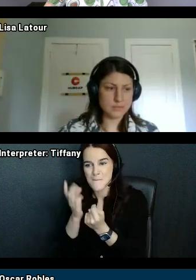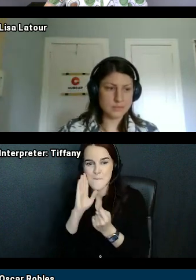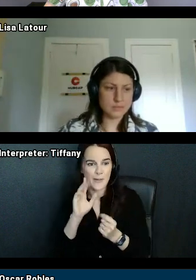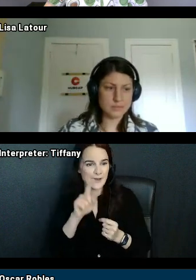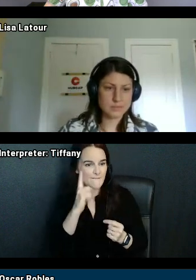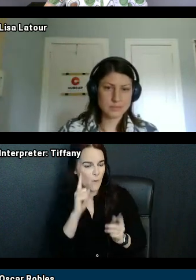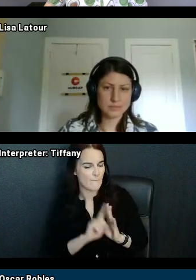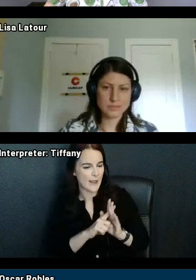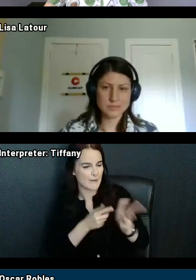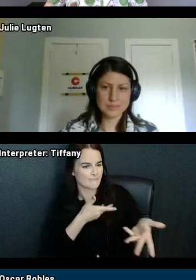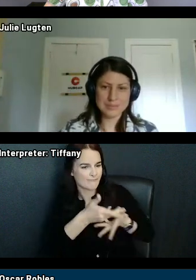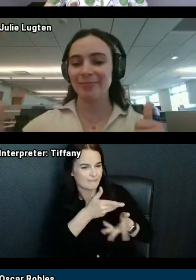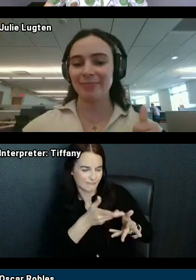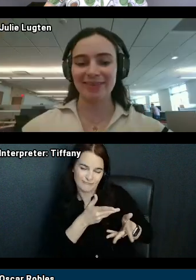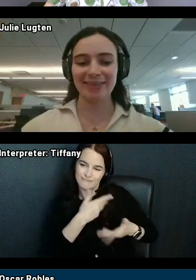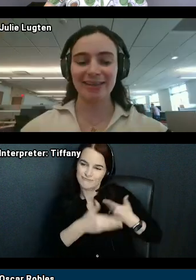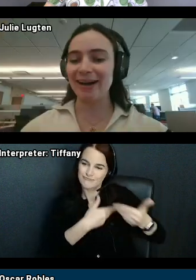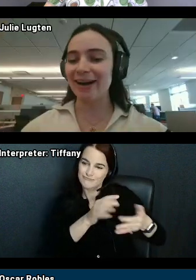relationship.